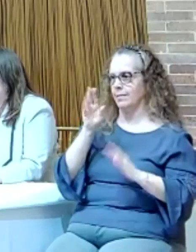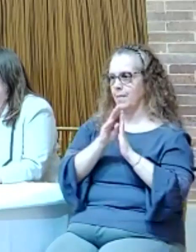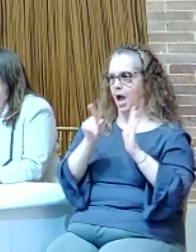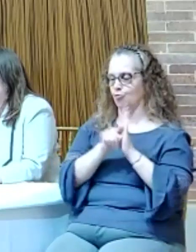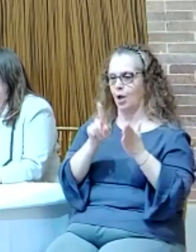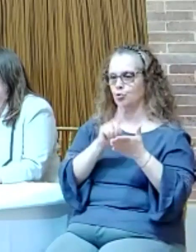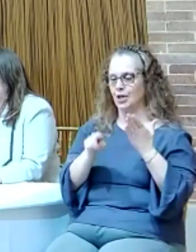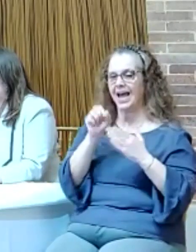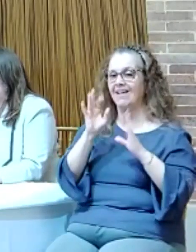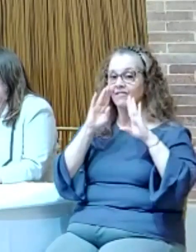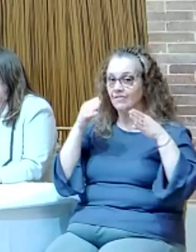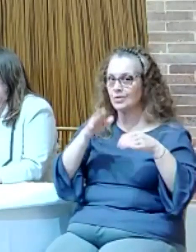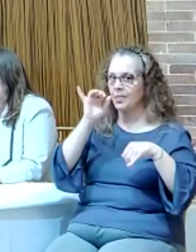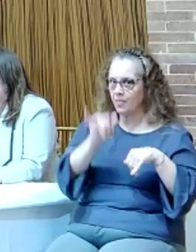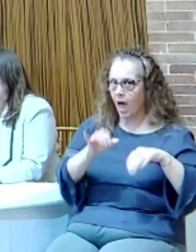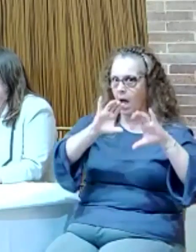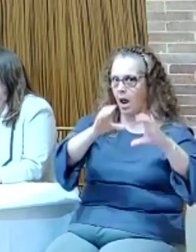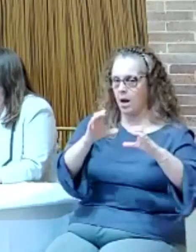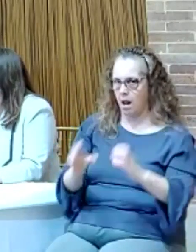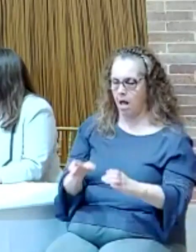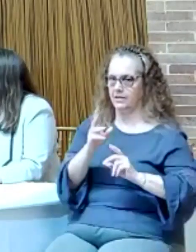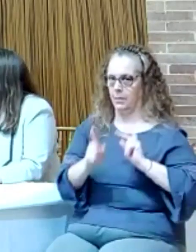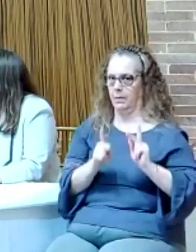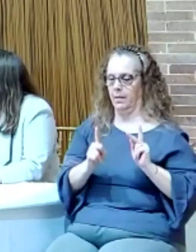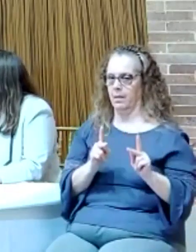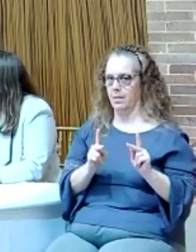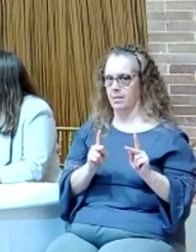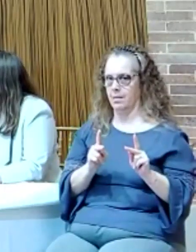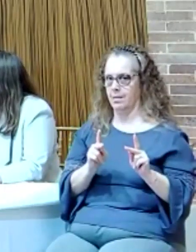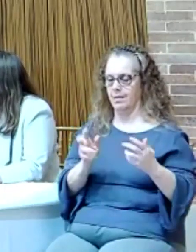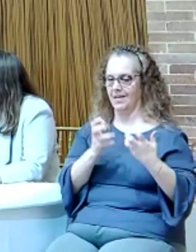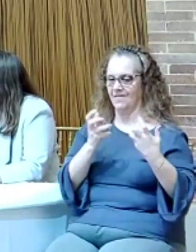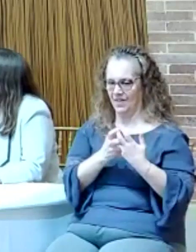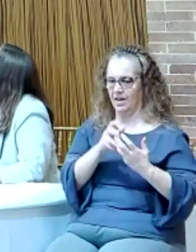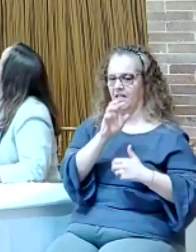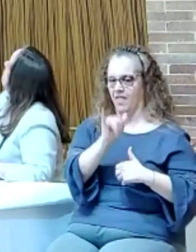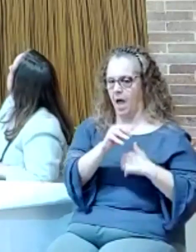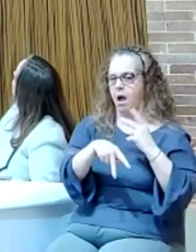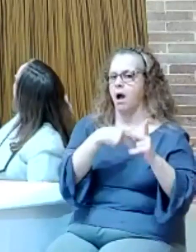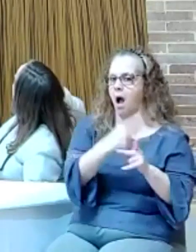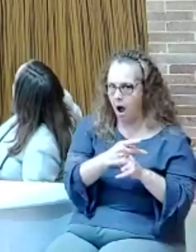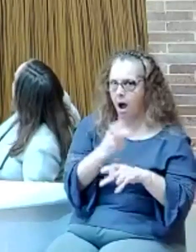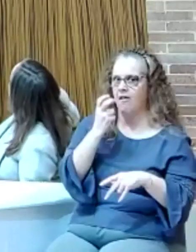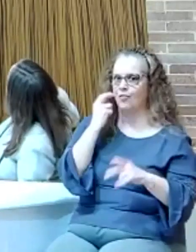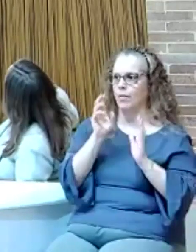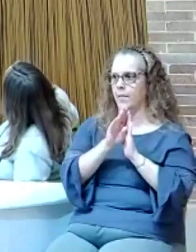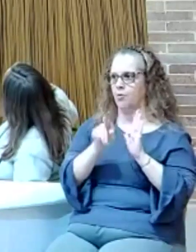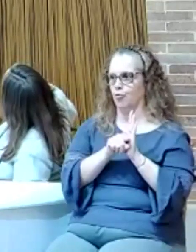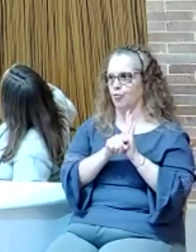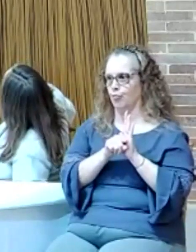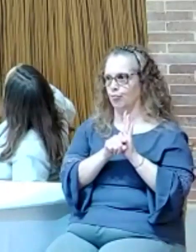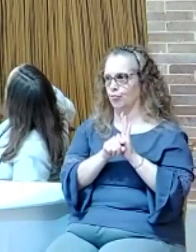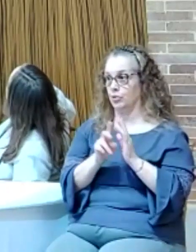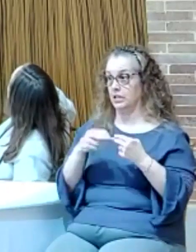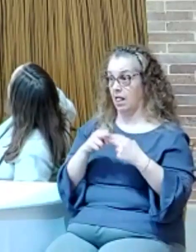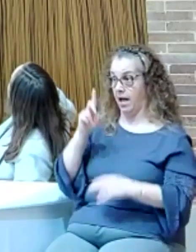those class of individuals that fit that type of a criminal background um this is the is the slide